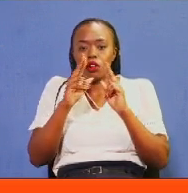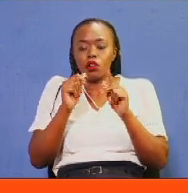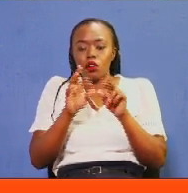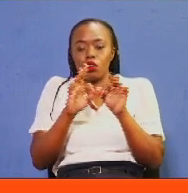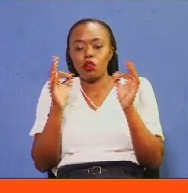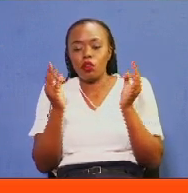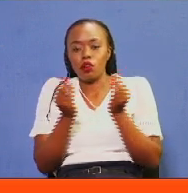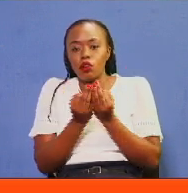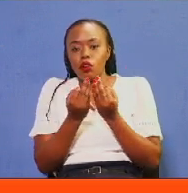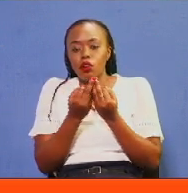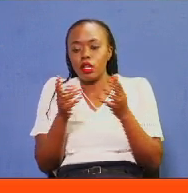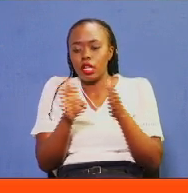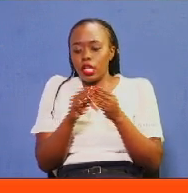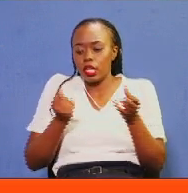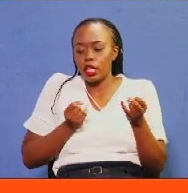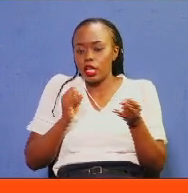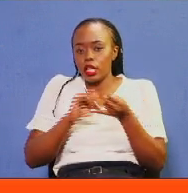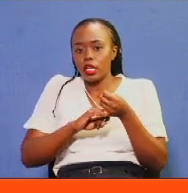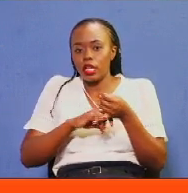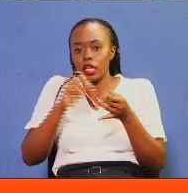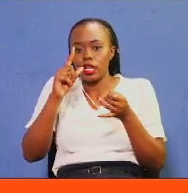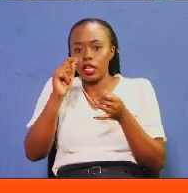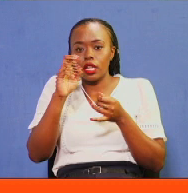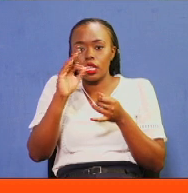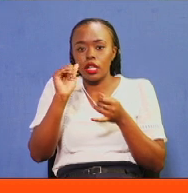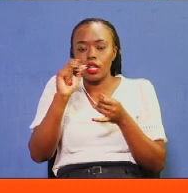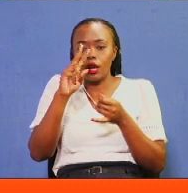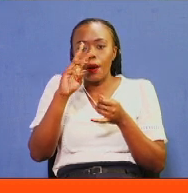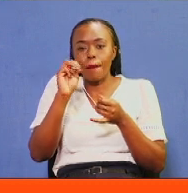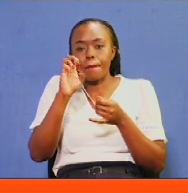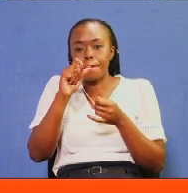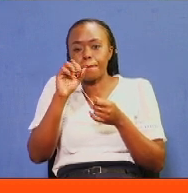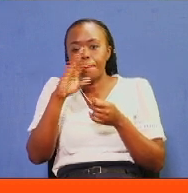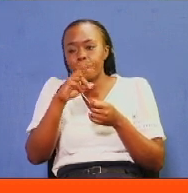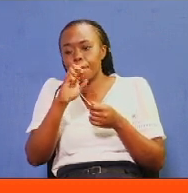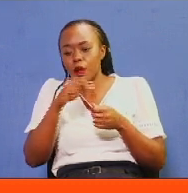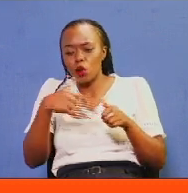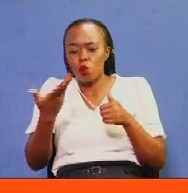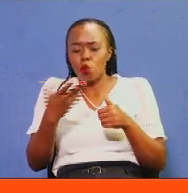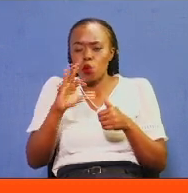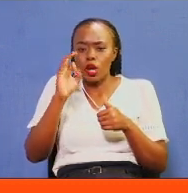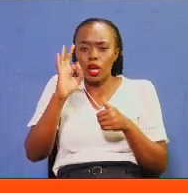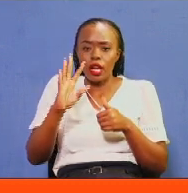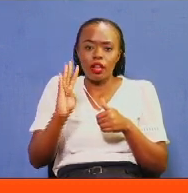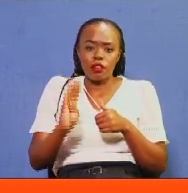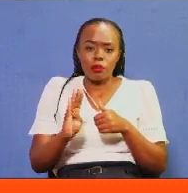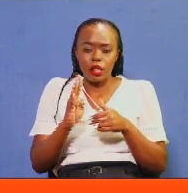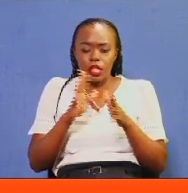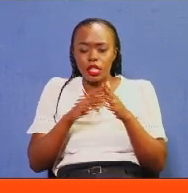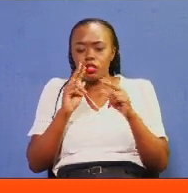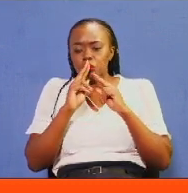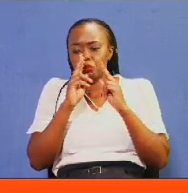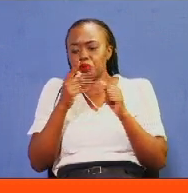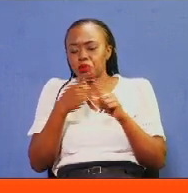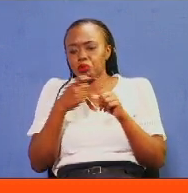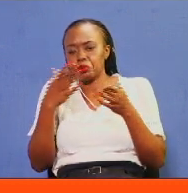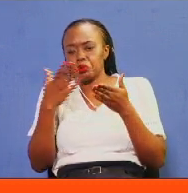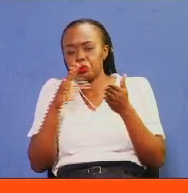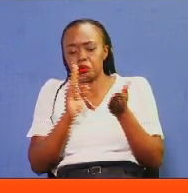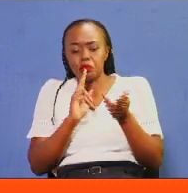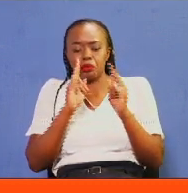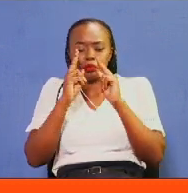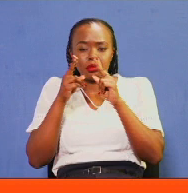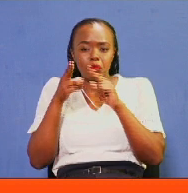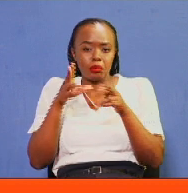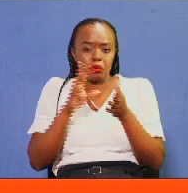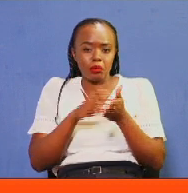family. The sister goes by the name Tamara Mbijiwe on Facebook. You can report that case, or you can report to the police in case